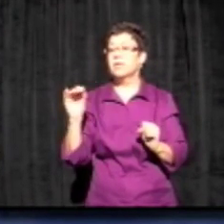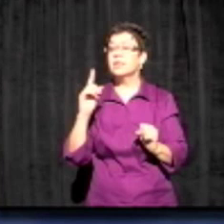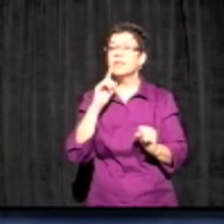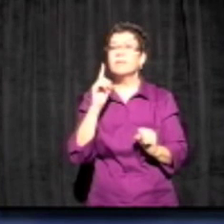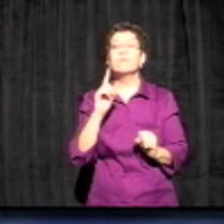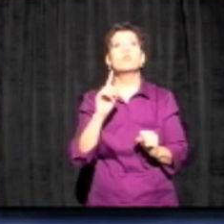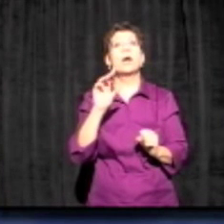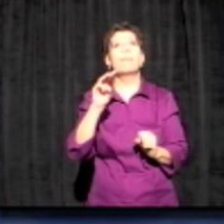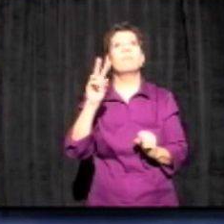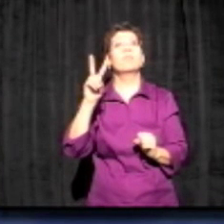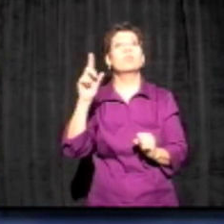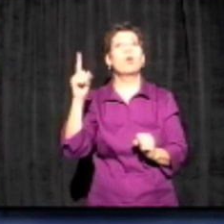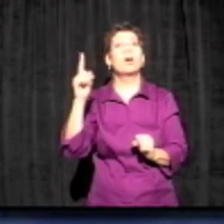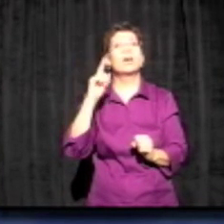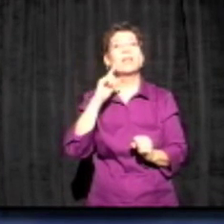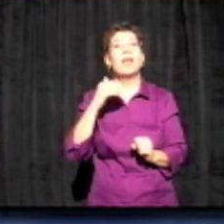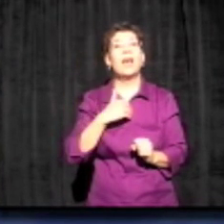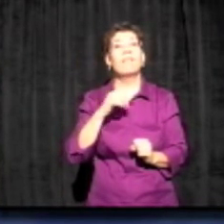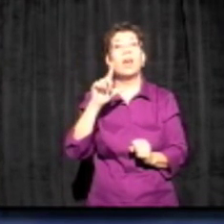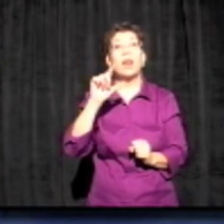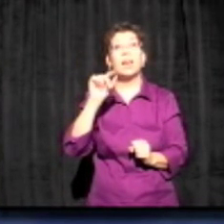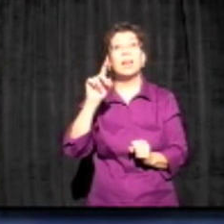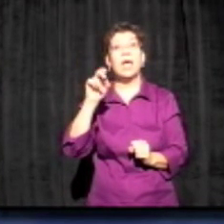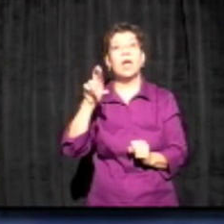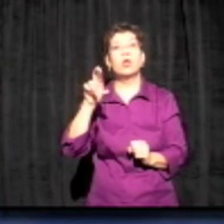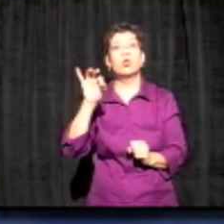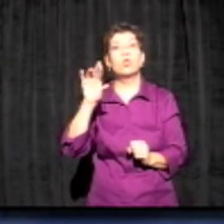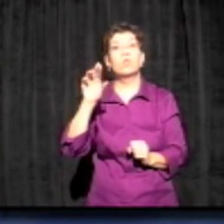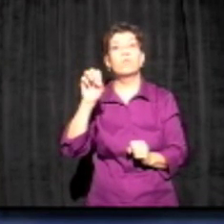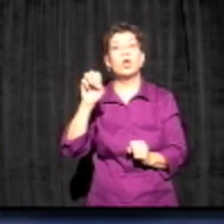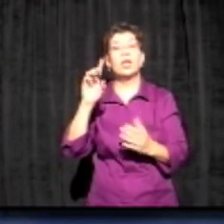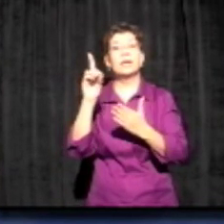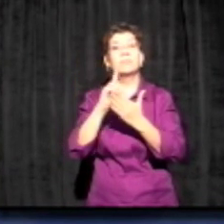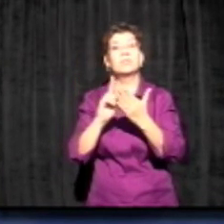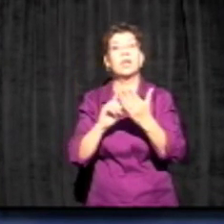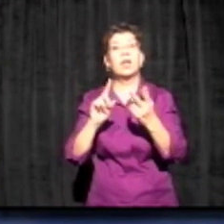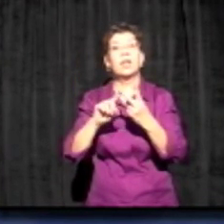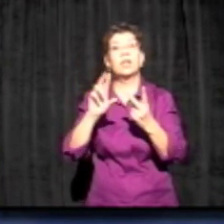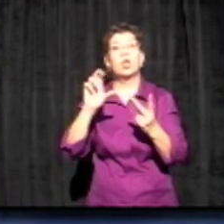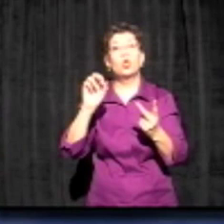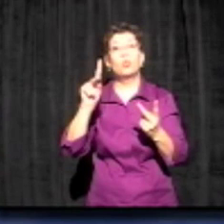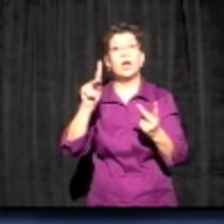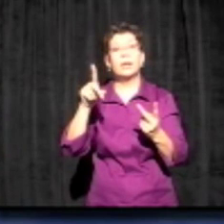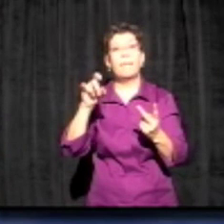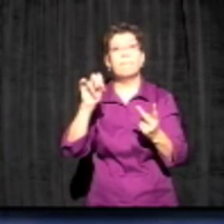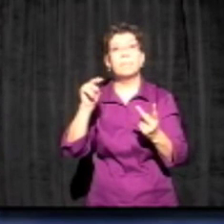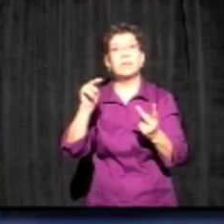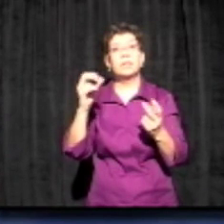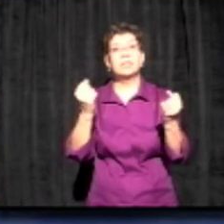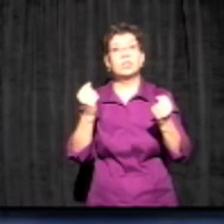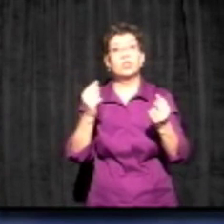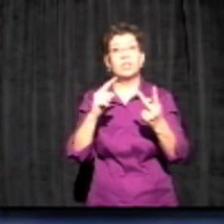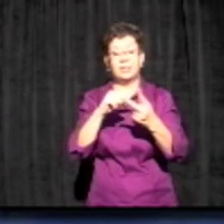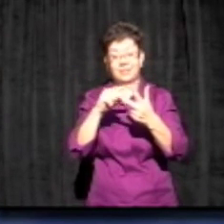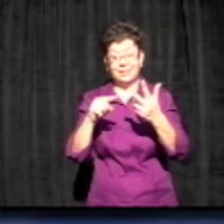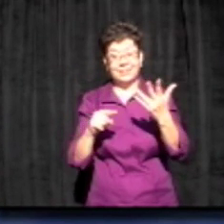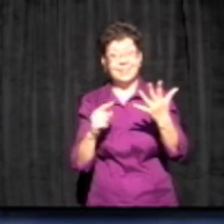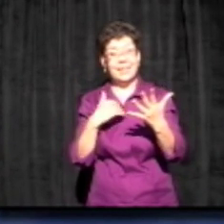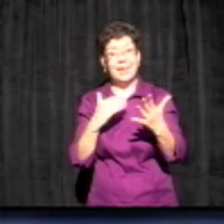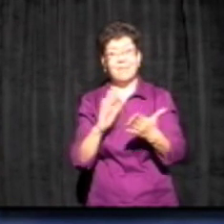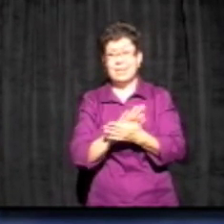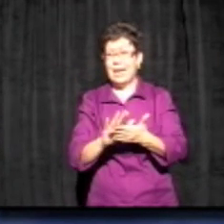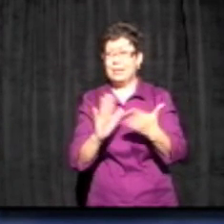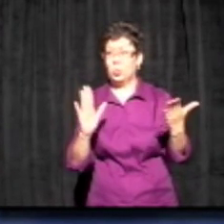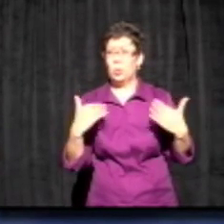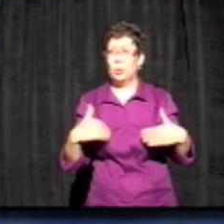maneuverability, the MV-1's ladder frame design has rack and pinion steering and a front SLA suspension. The